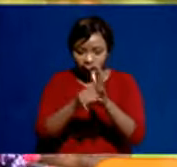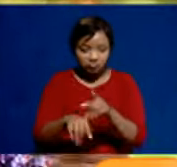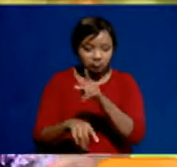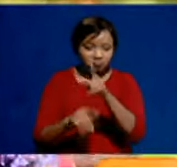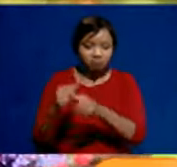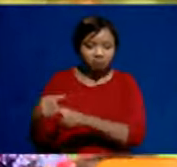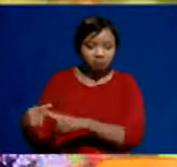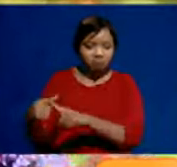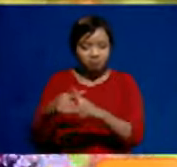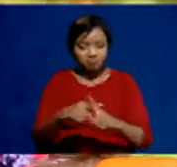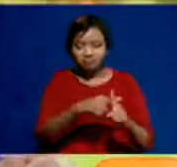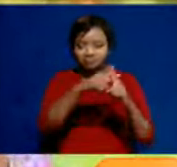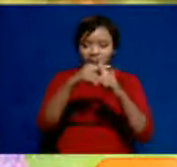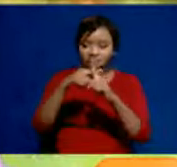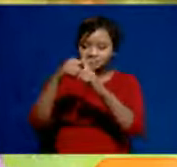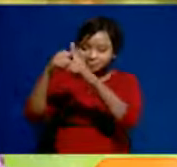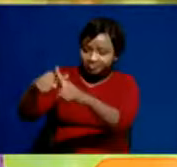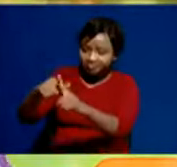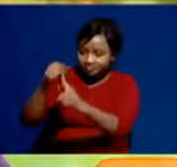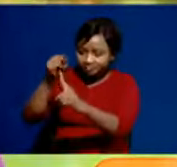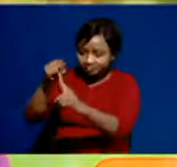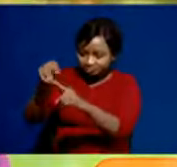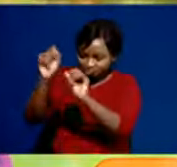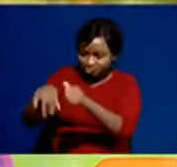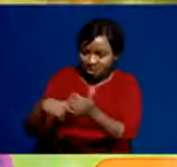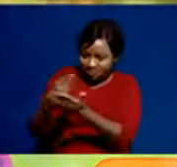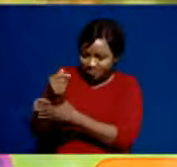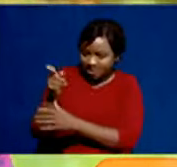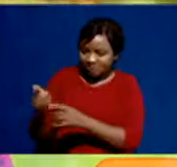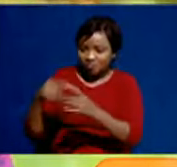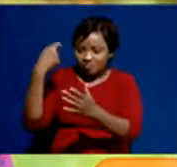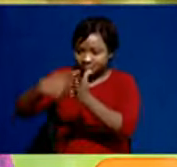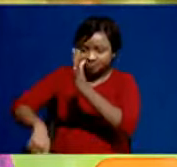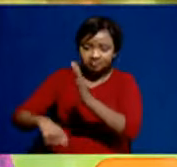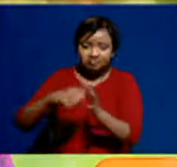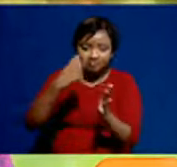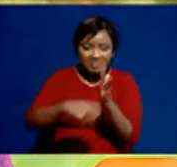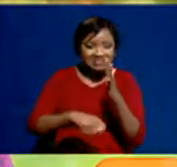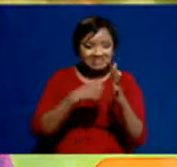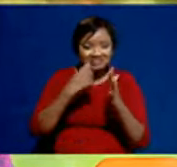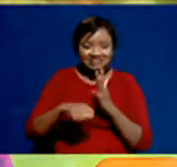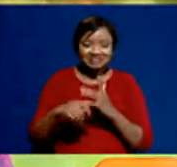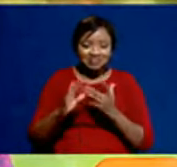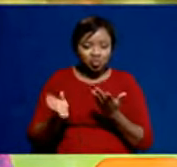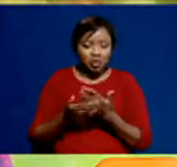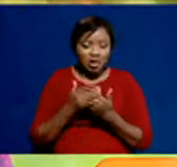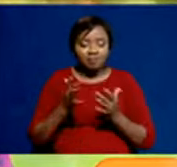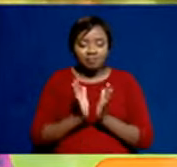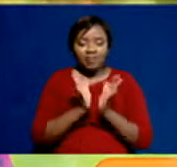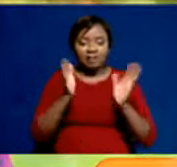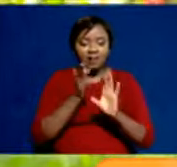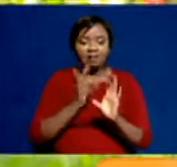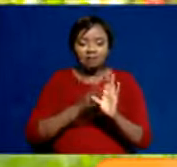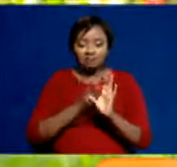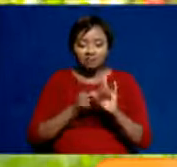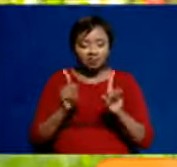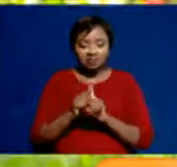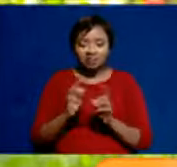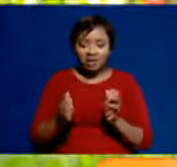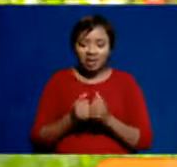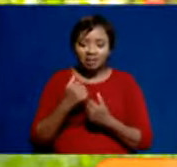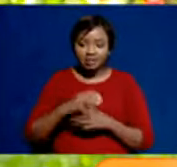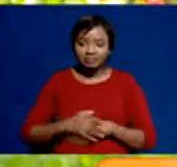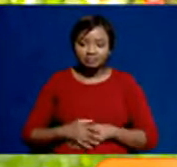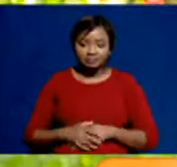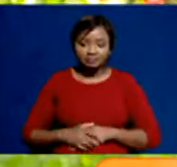You design it in a way that it can be of benefit to the people. And you also allow public participation. But